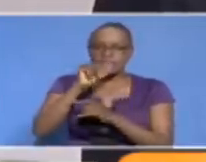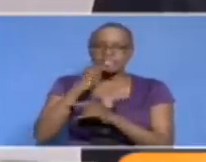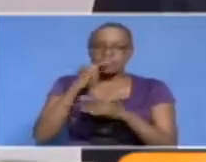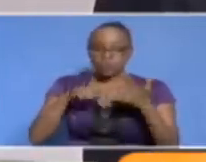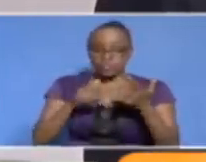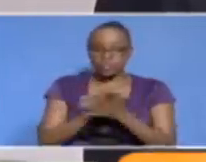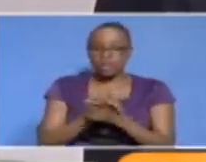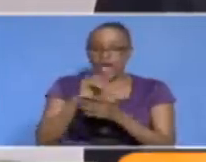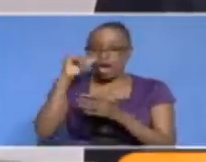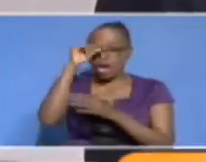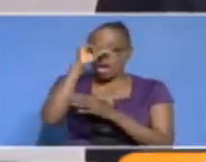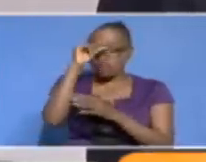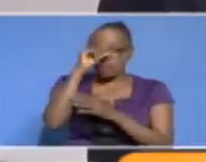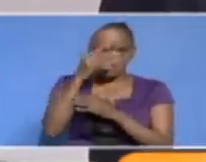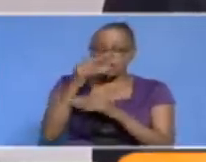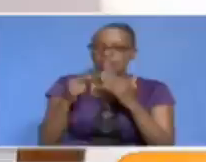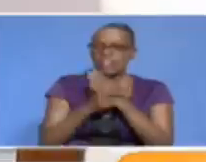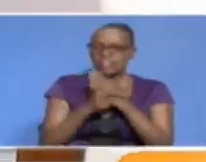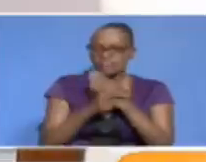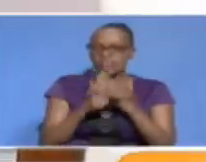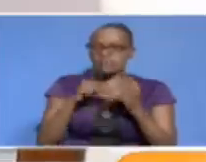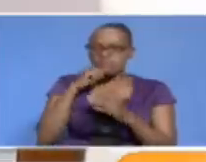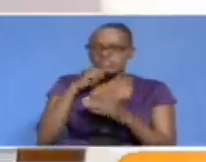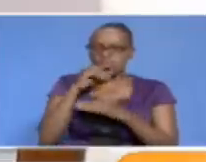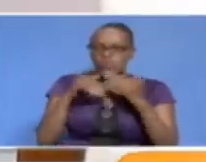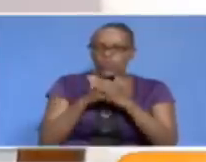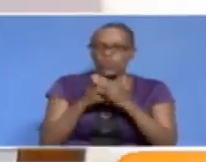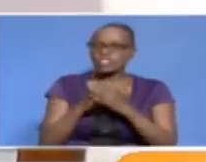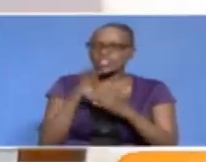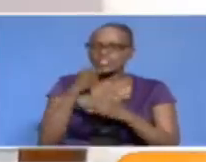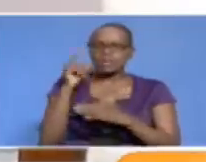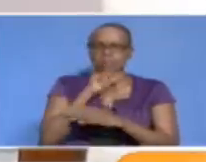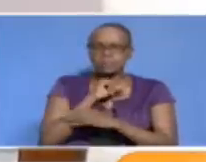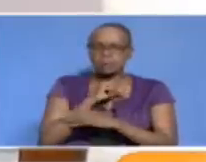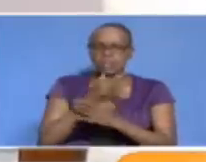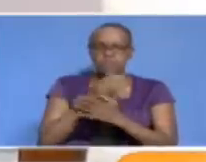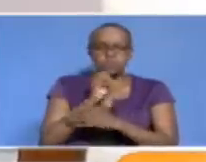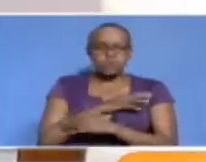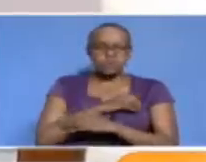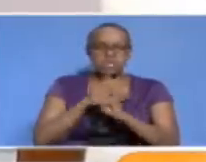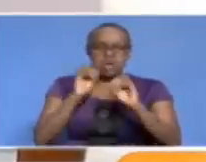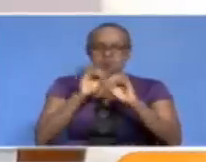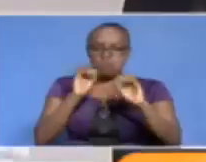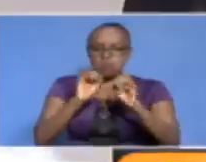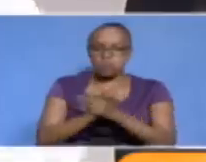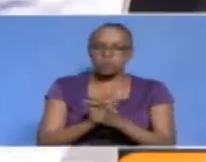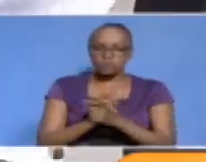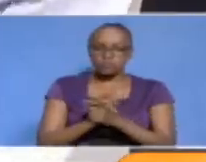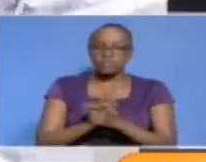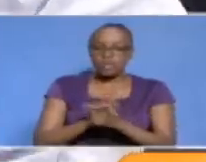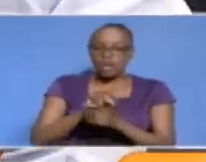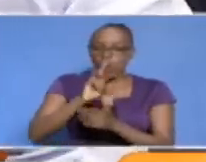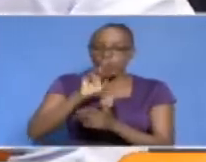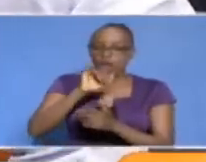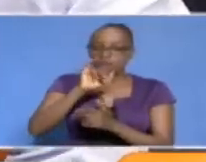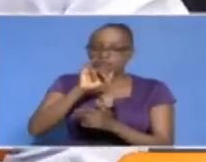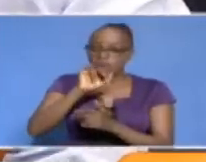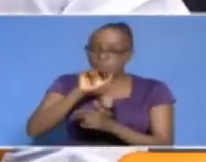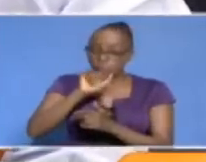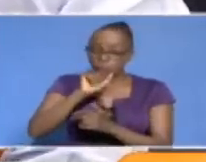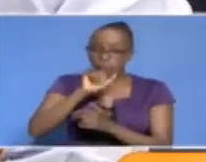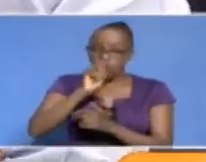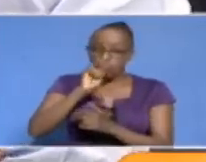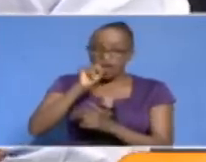says, Governor, name them all. Toboa wote, usi ogope. Wavinyandeti says, Governor